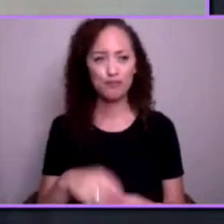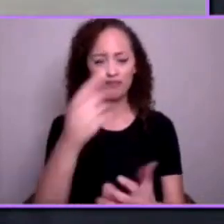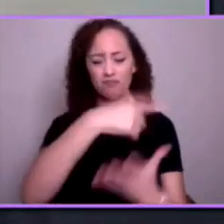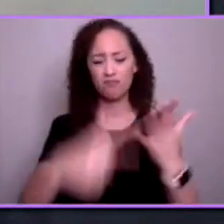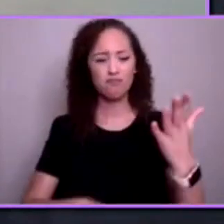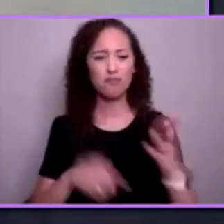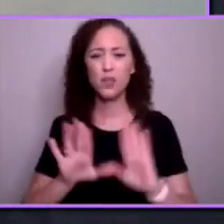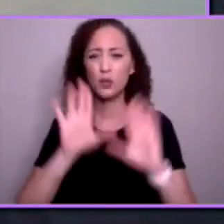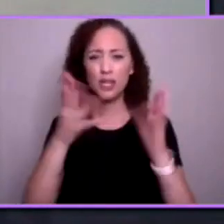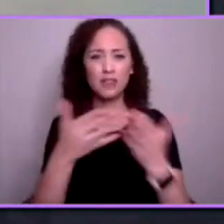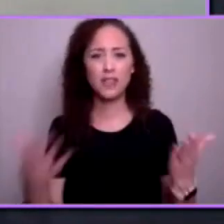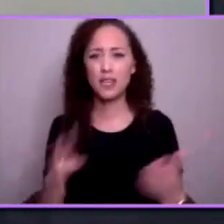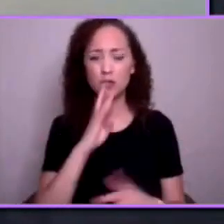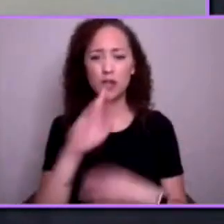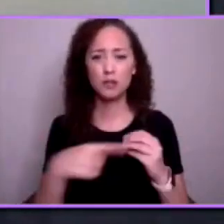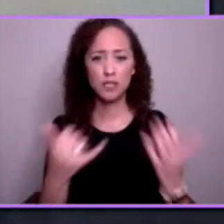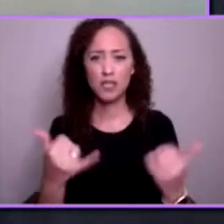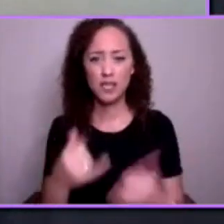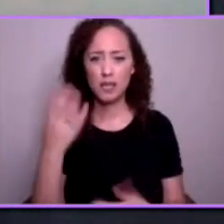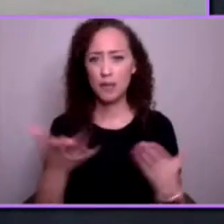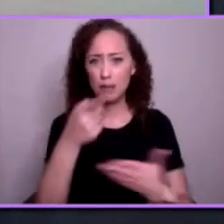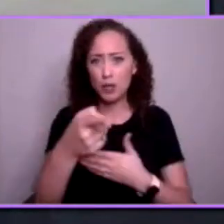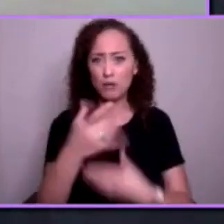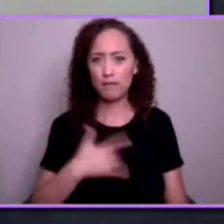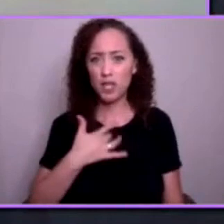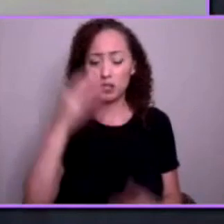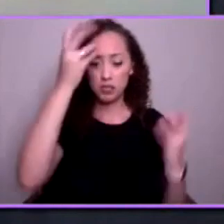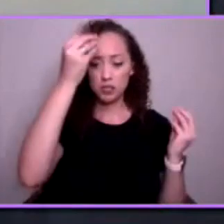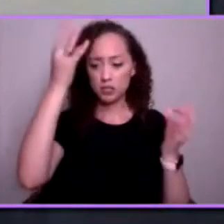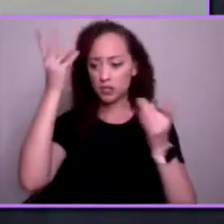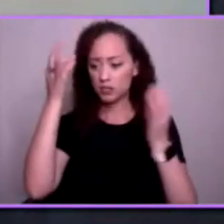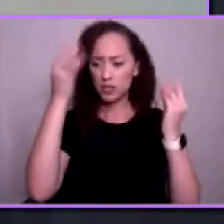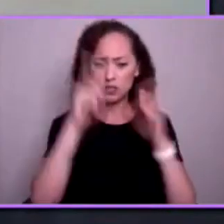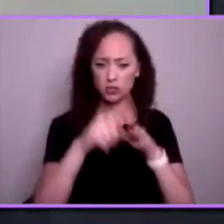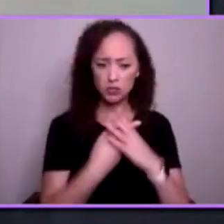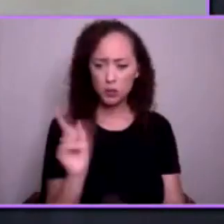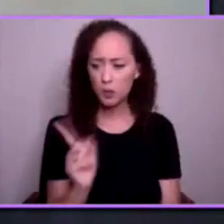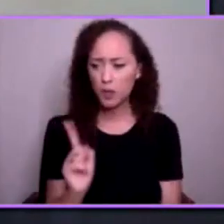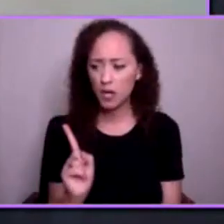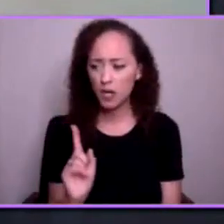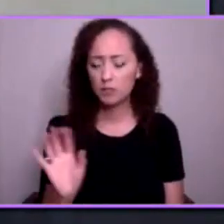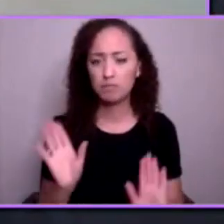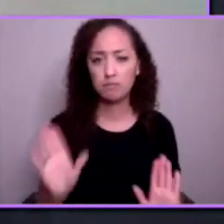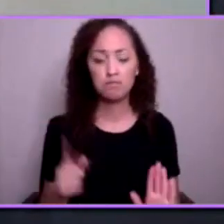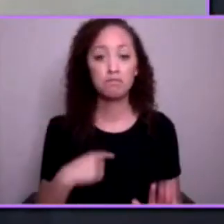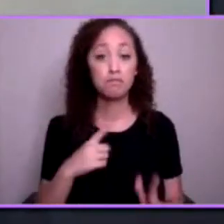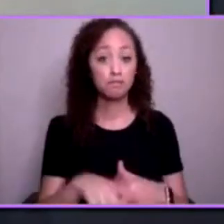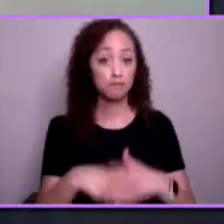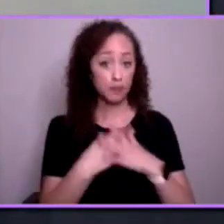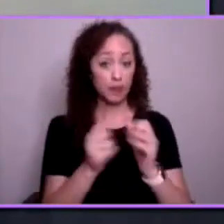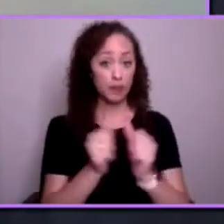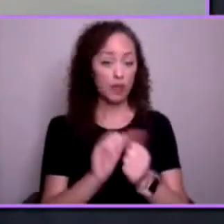swarming in your head about where do I start? So I wanted to first start with how I advise organizations when they're